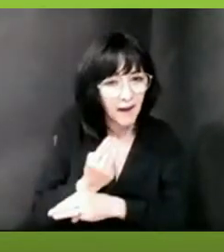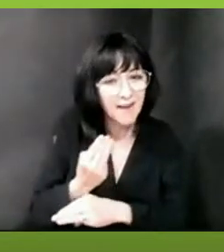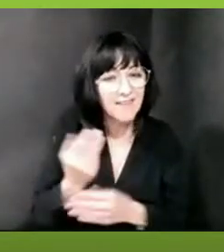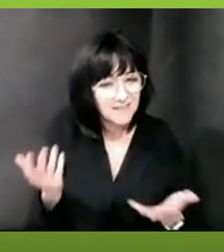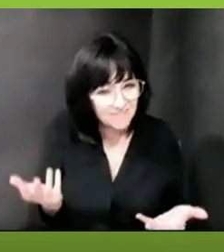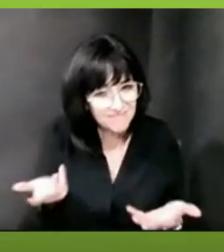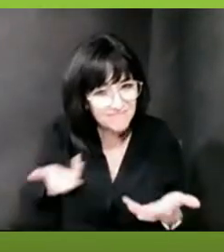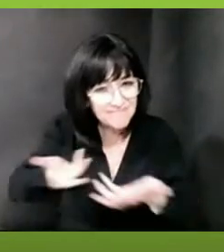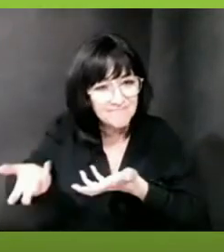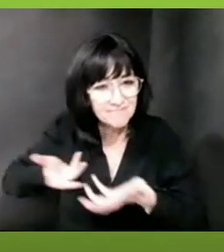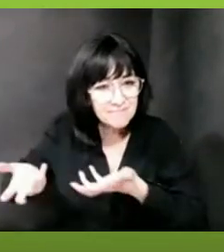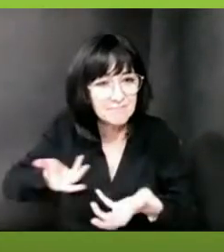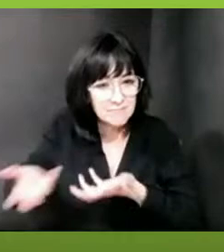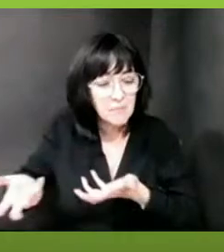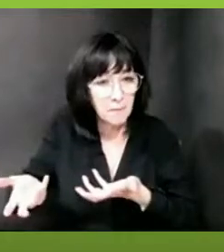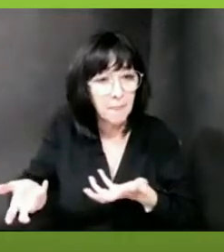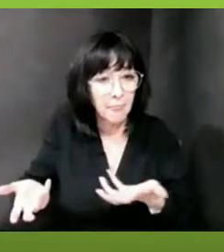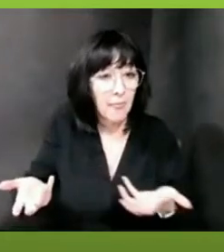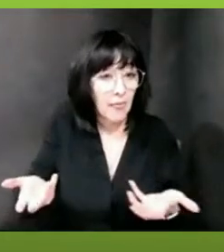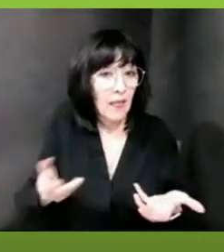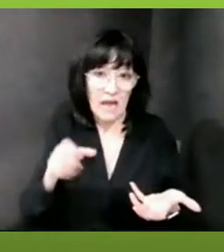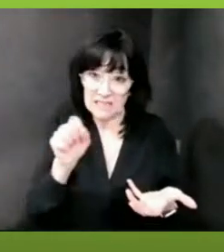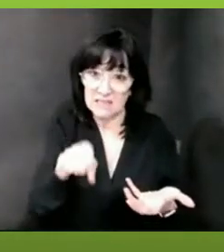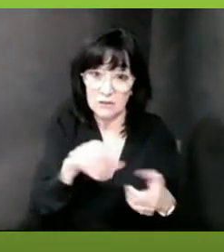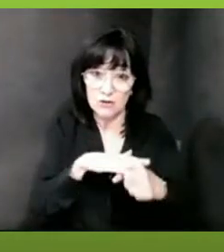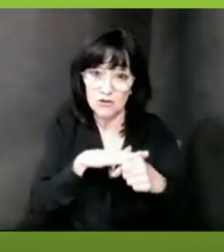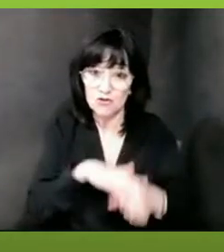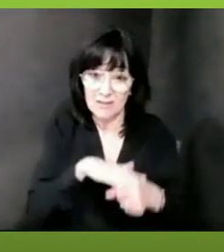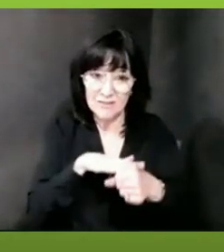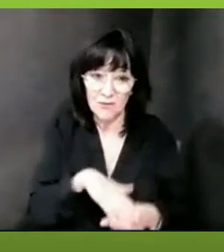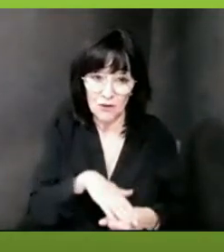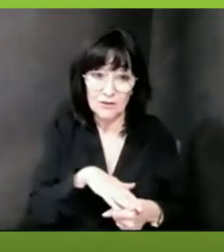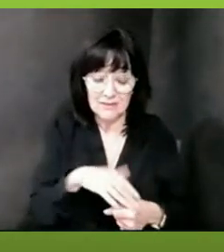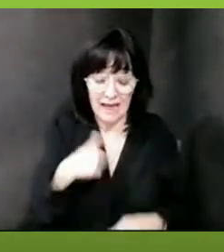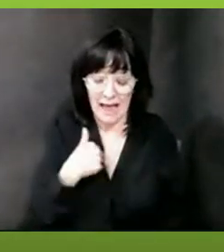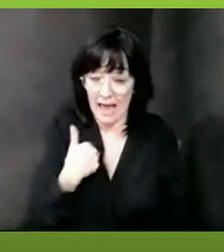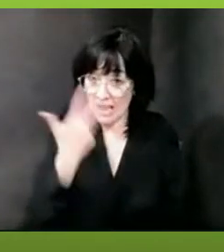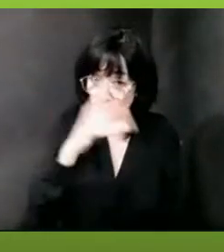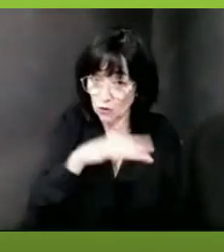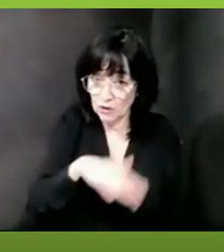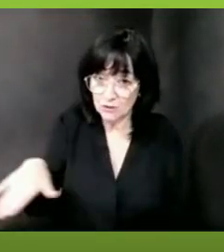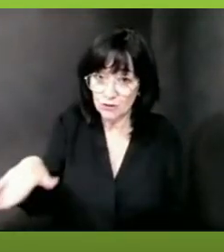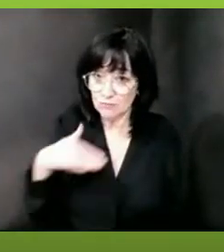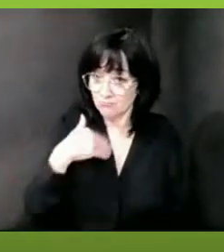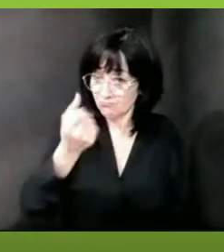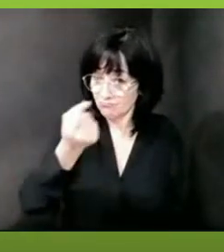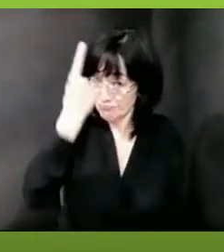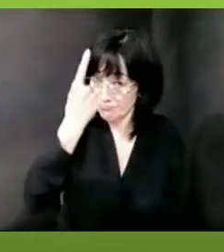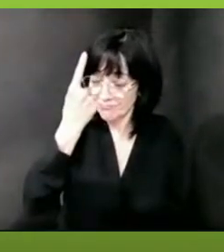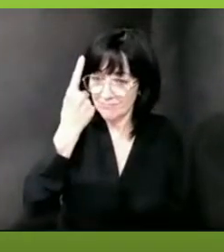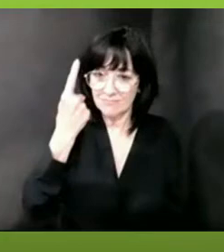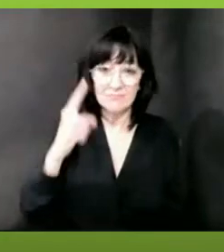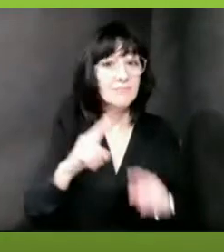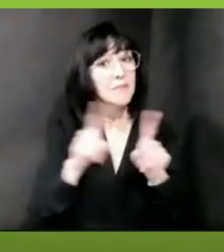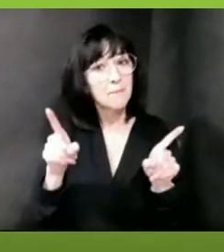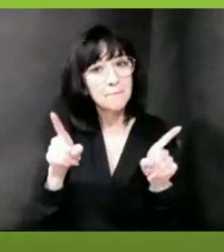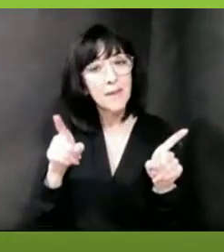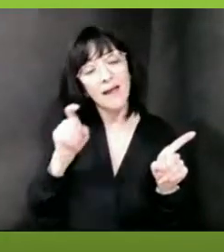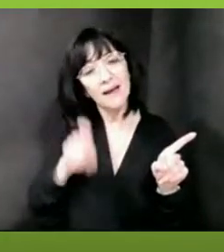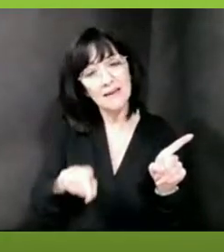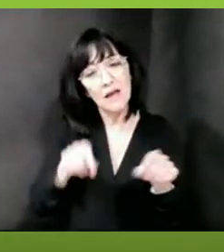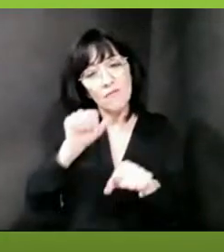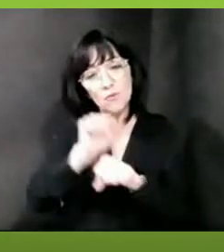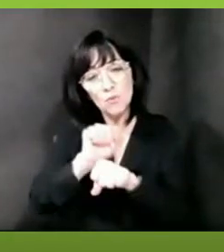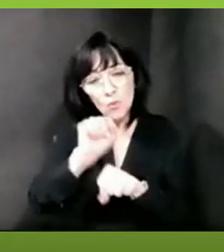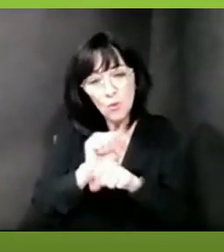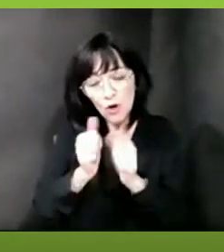It is. I know I have 3 kids. It is stressful, but we have to work around it. This is just the way of the world. Let's figure out a way